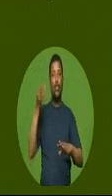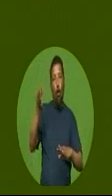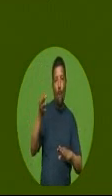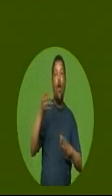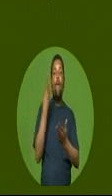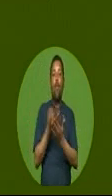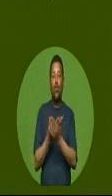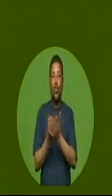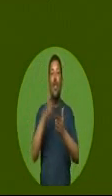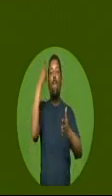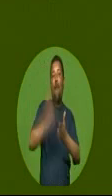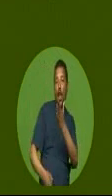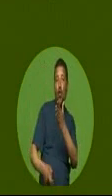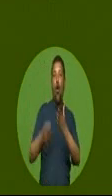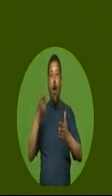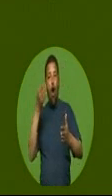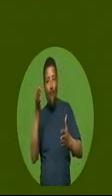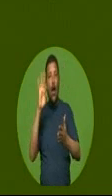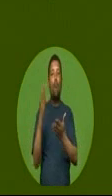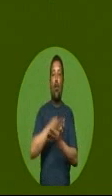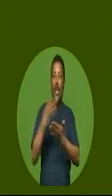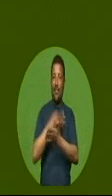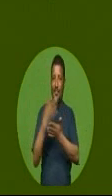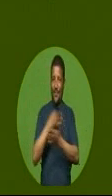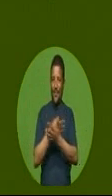the monetary value of the product.